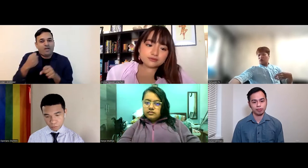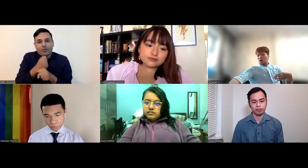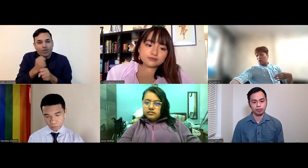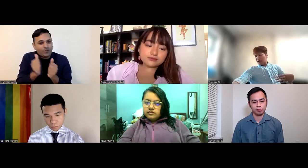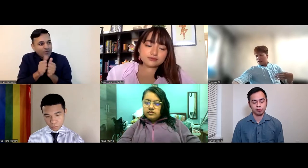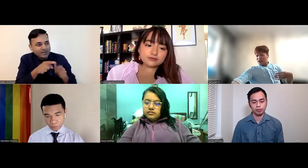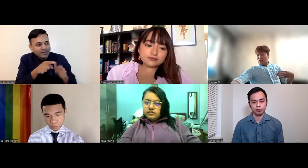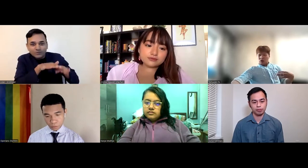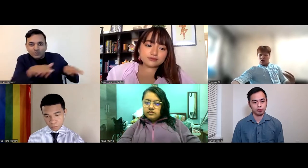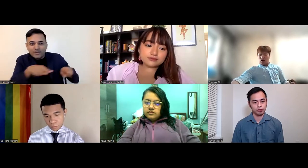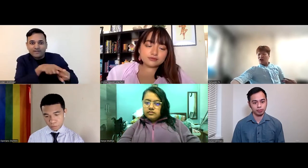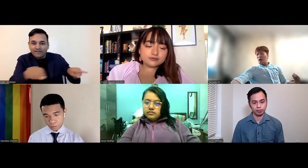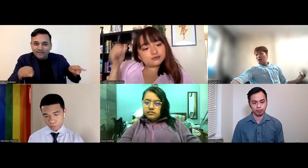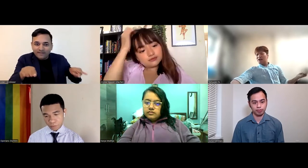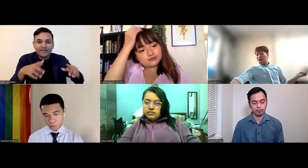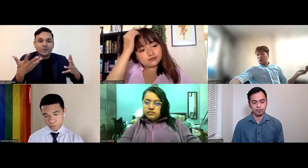obtained